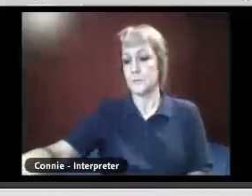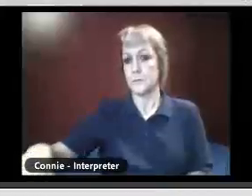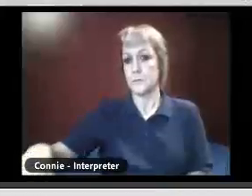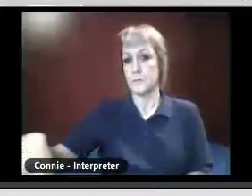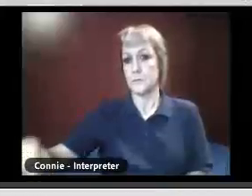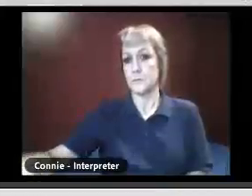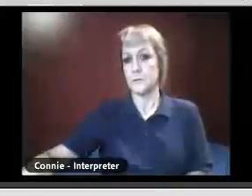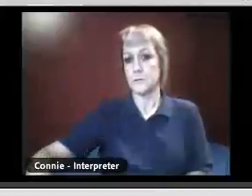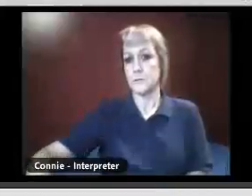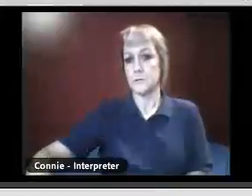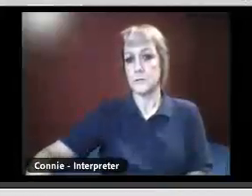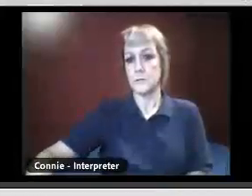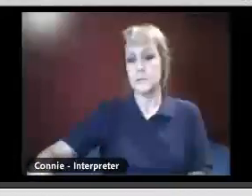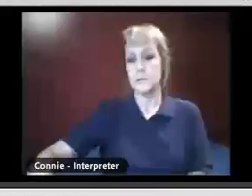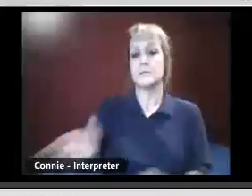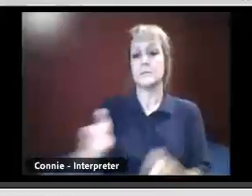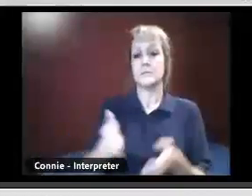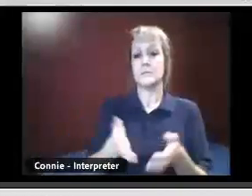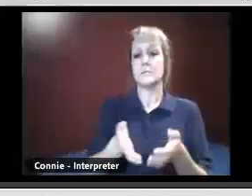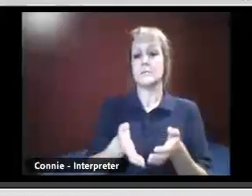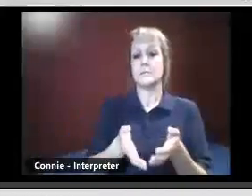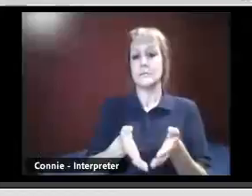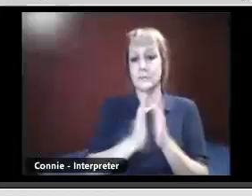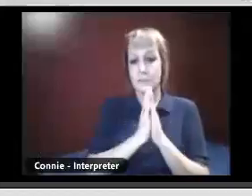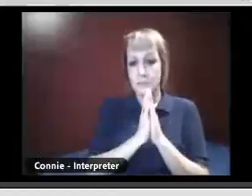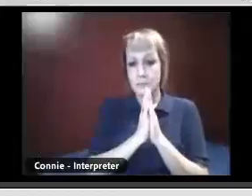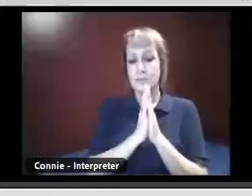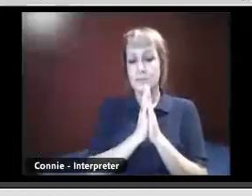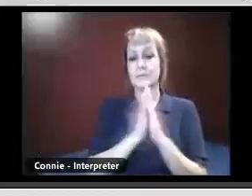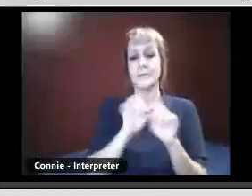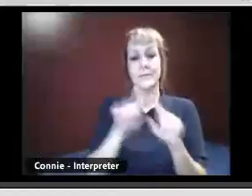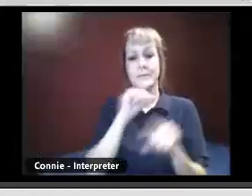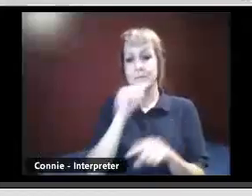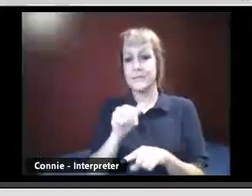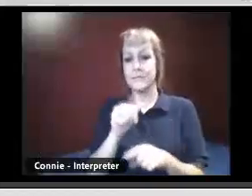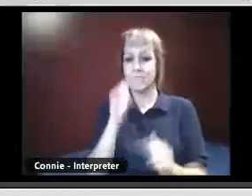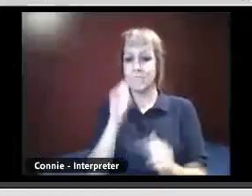You've been asked but forcefully to loan the library for social events.